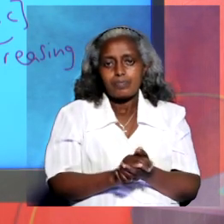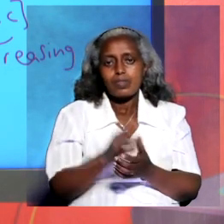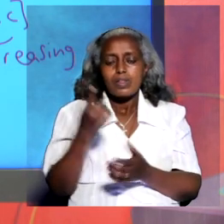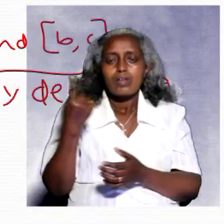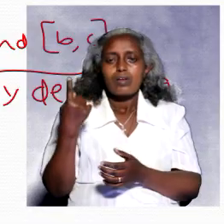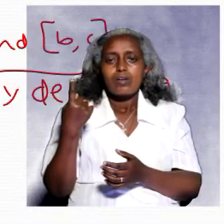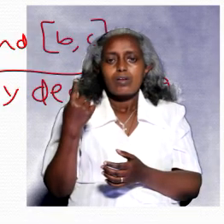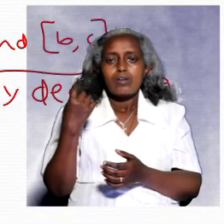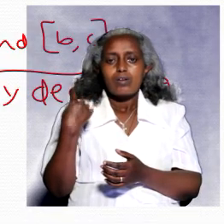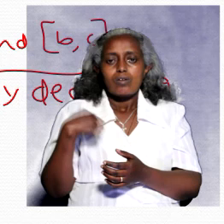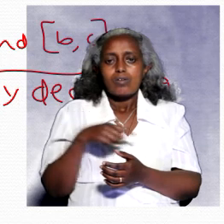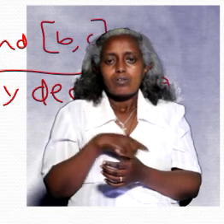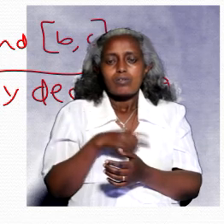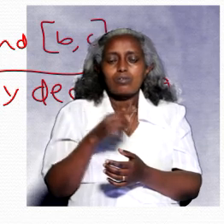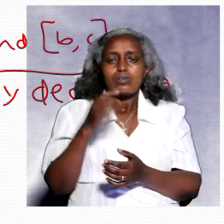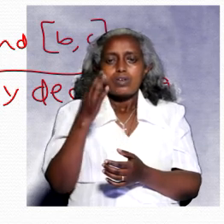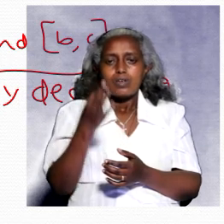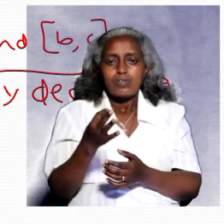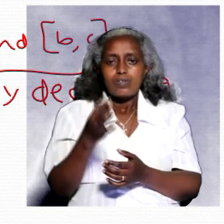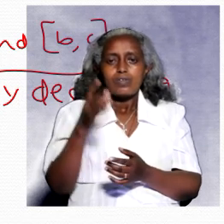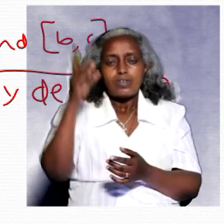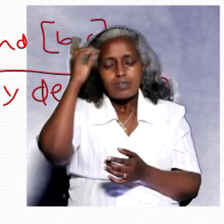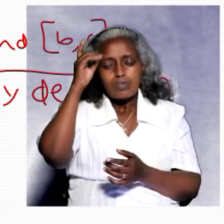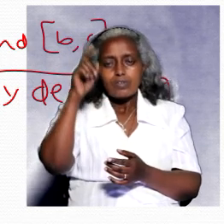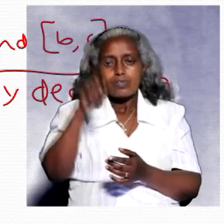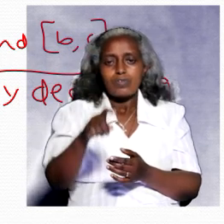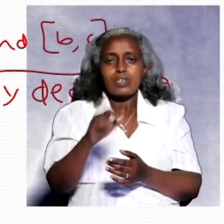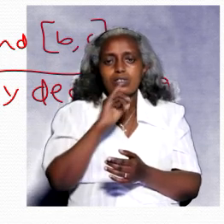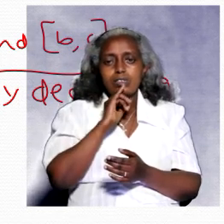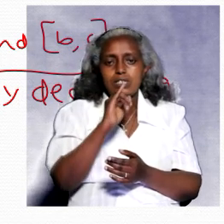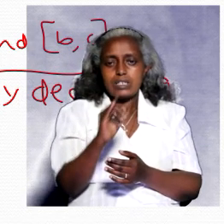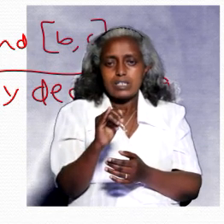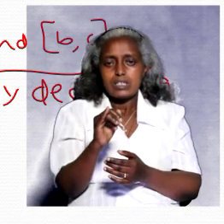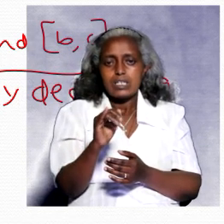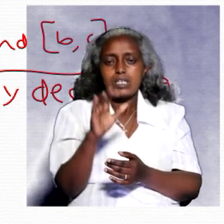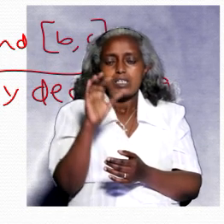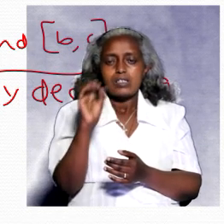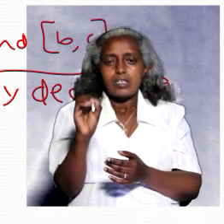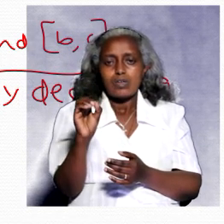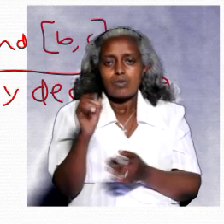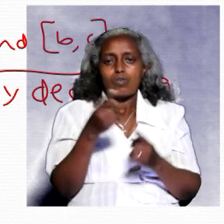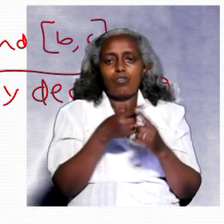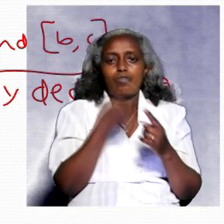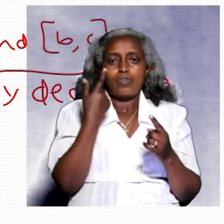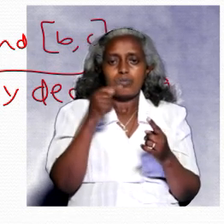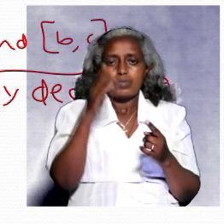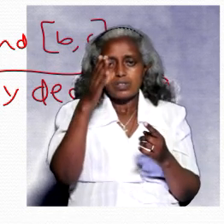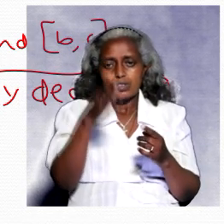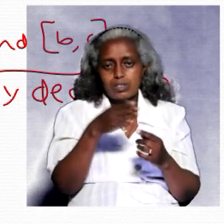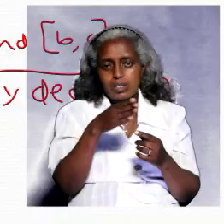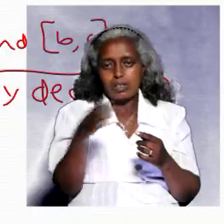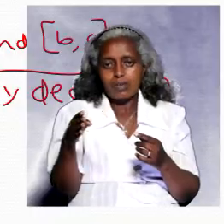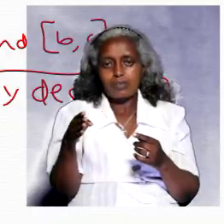Our f derivative of x is 0 from the graph